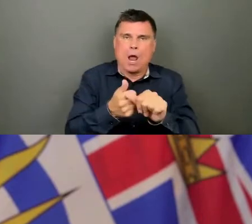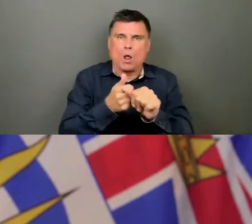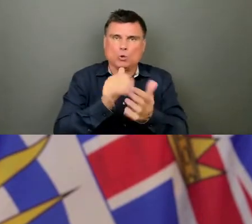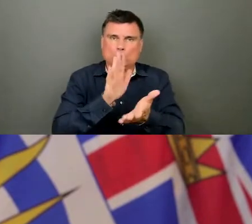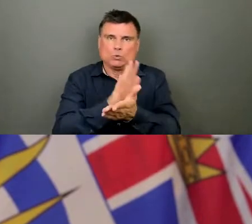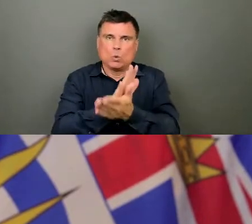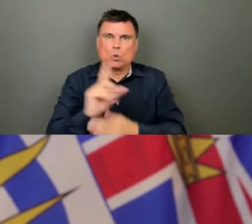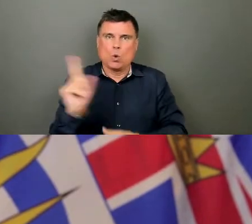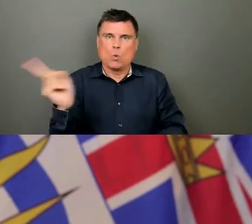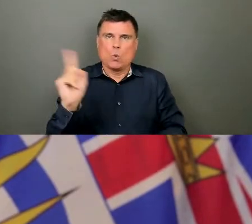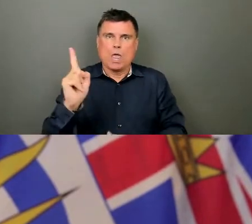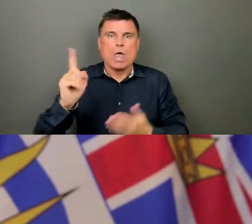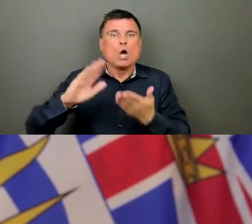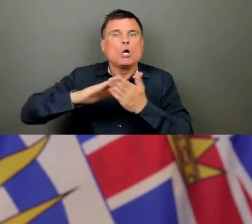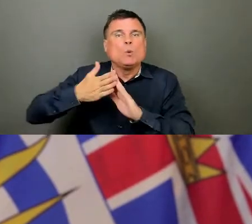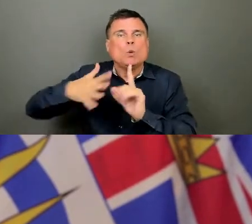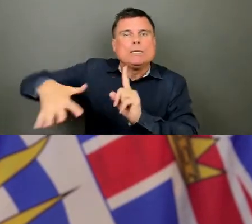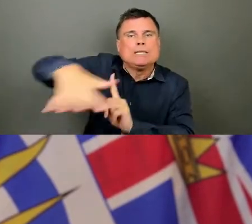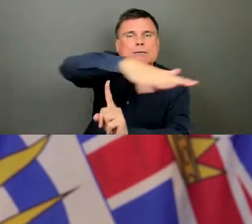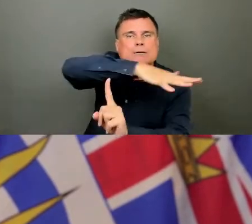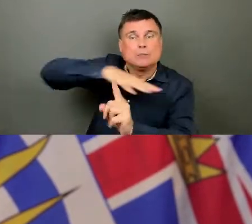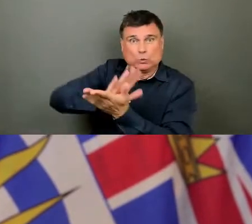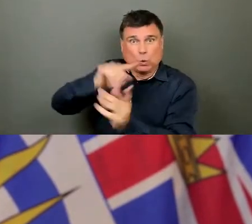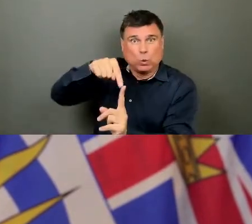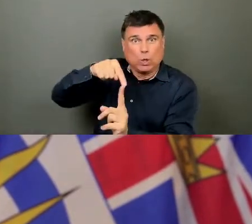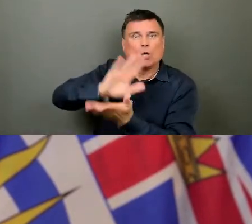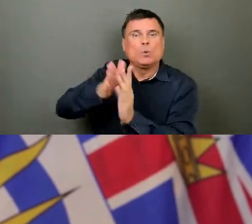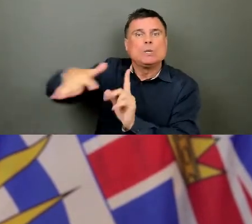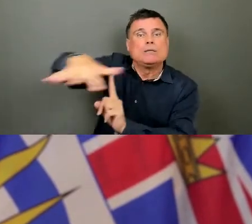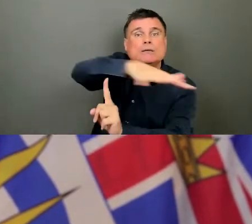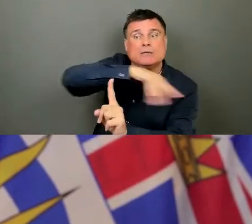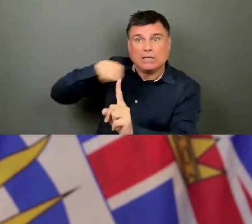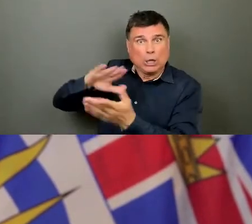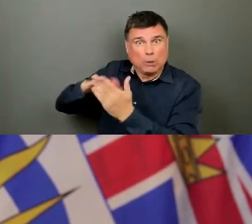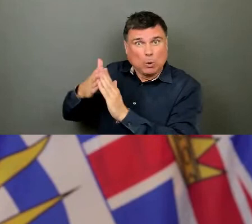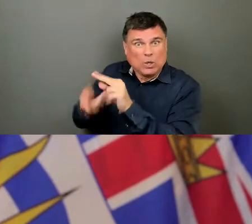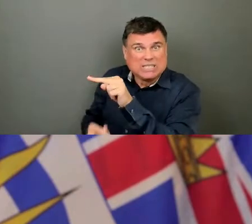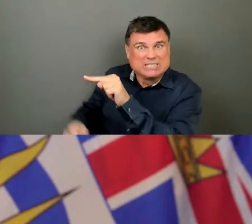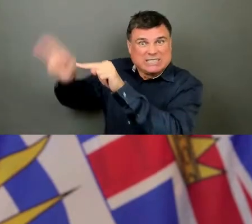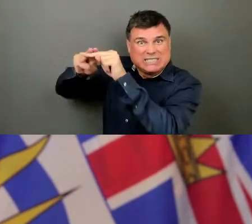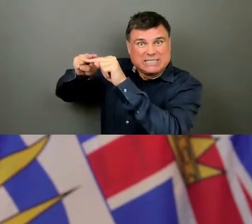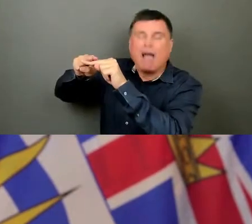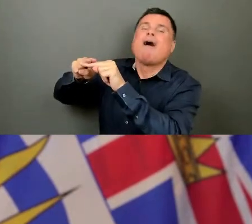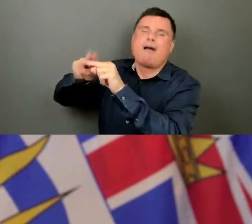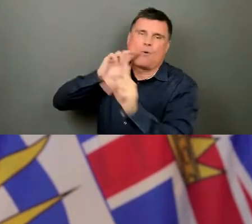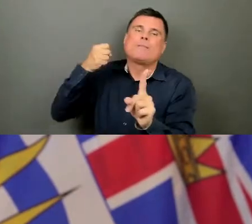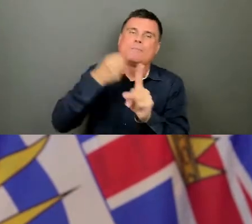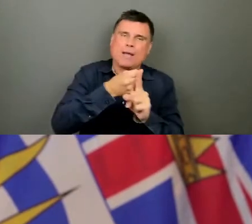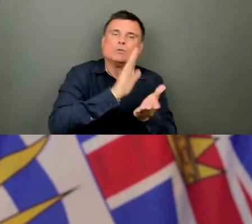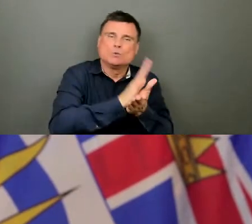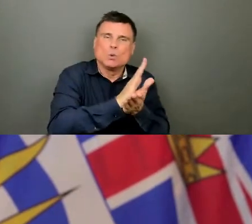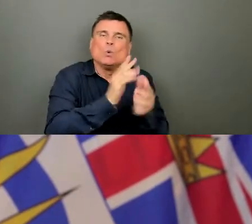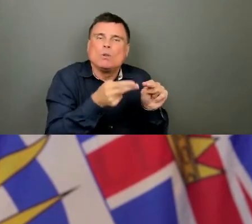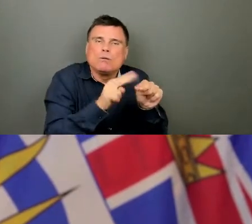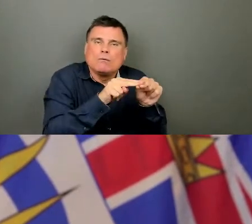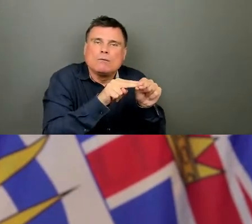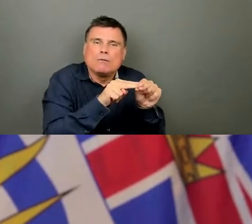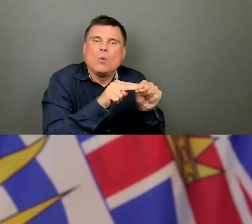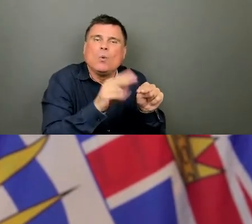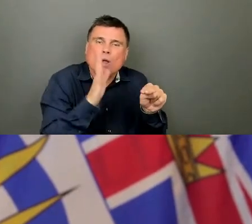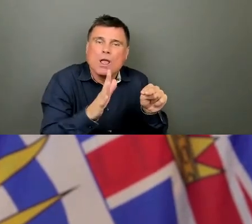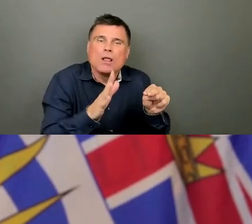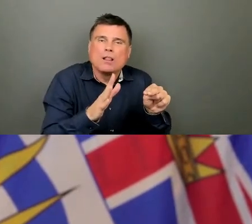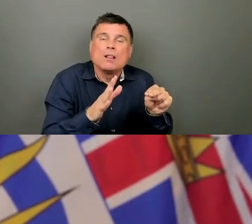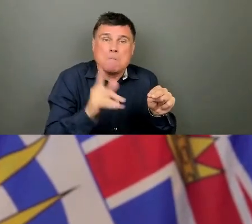the most important thing we can do is to have all of those who are eligible for vaccination in the school setting to be immunized,